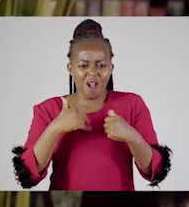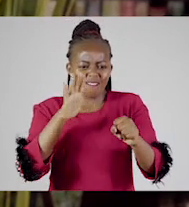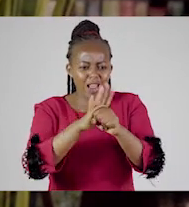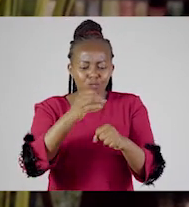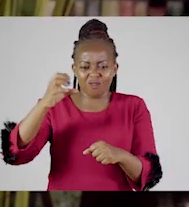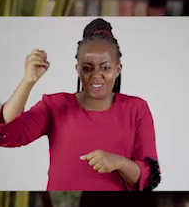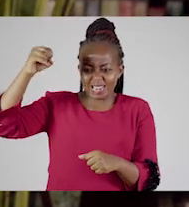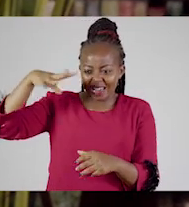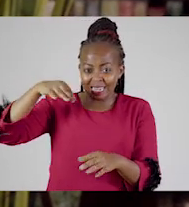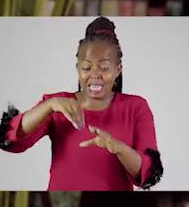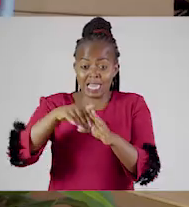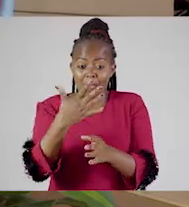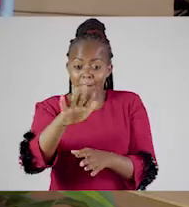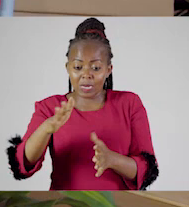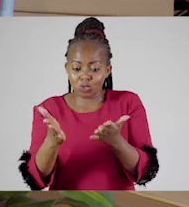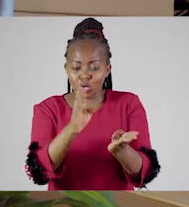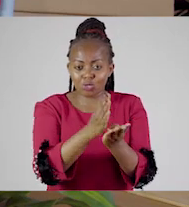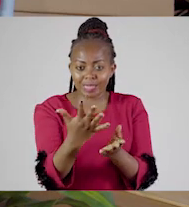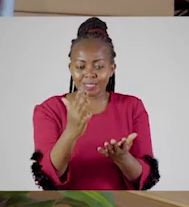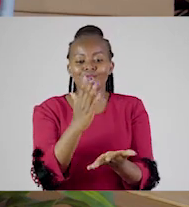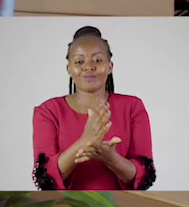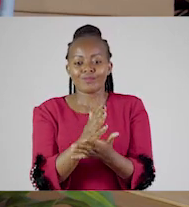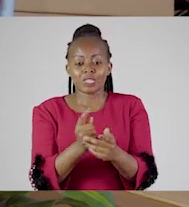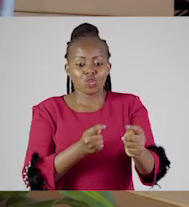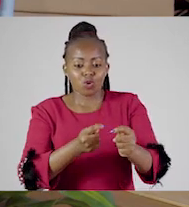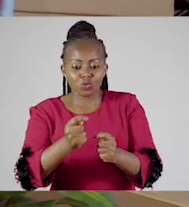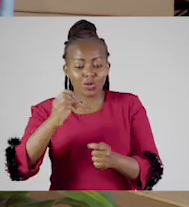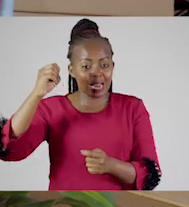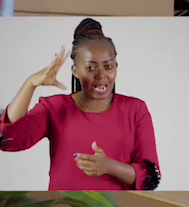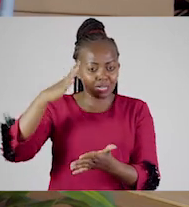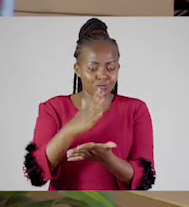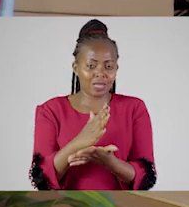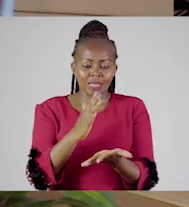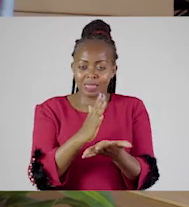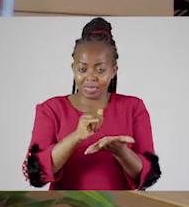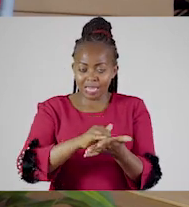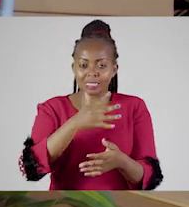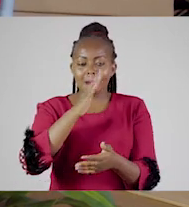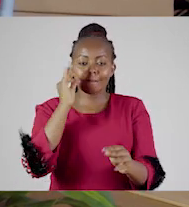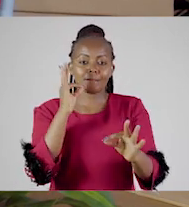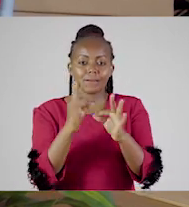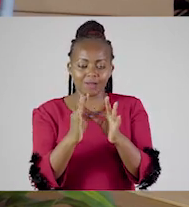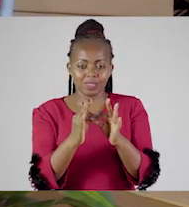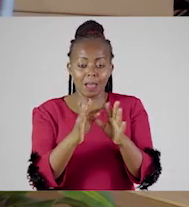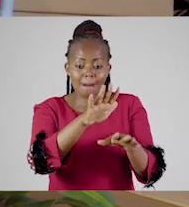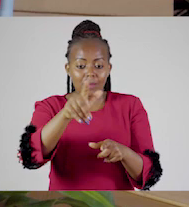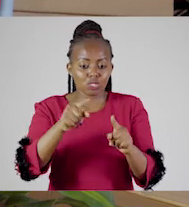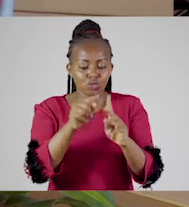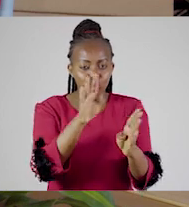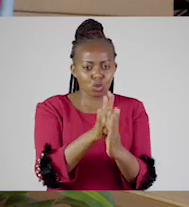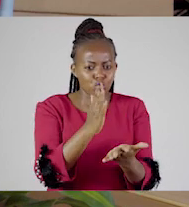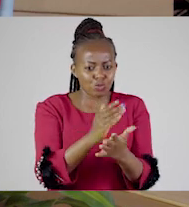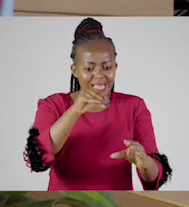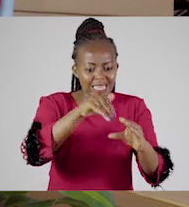too much light coming in an archive. Exactly, controlled lighting. That's the perfect conditions. Now,